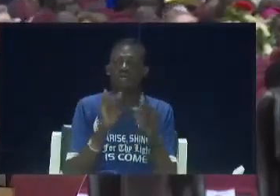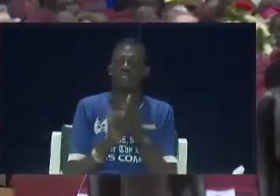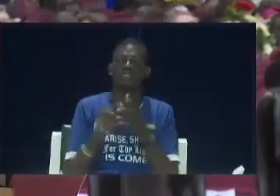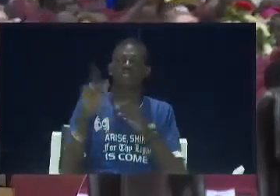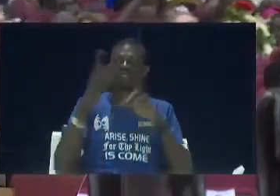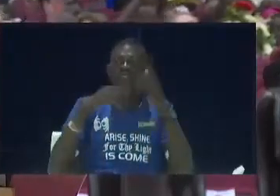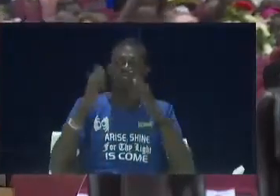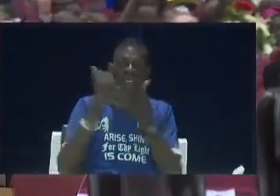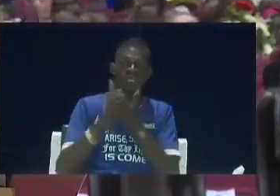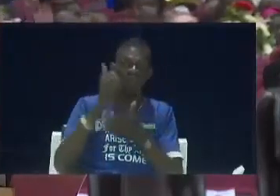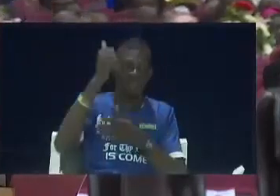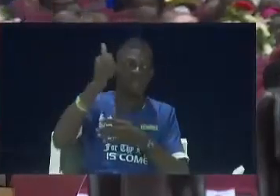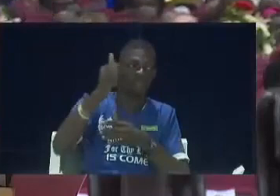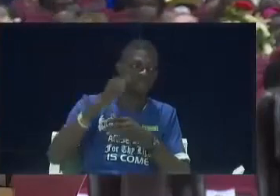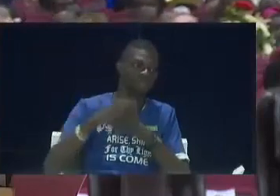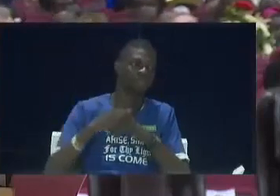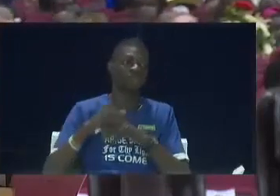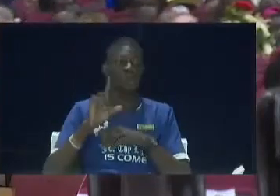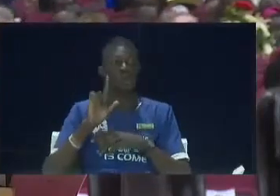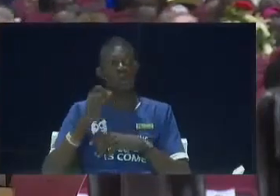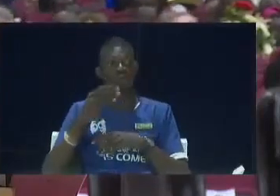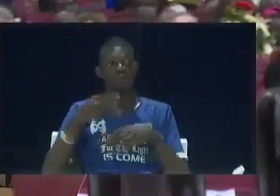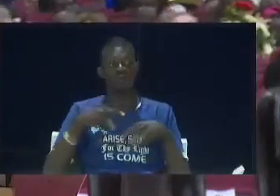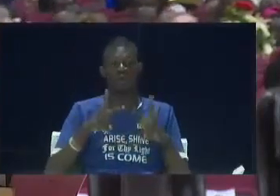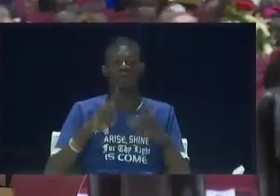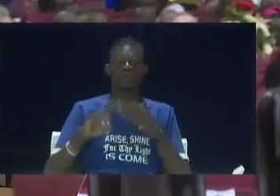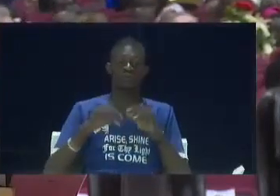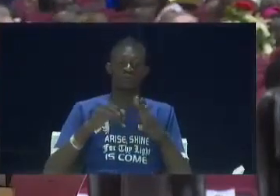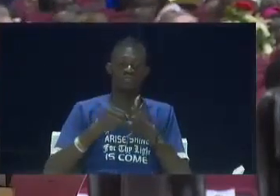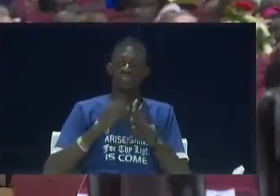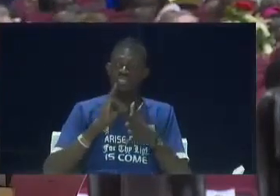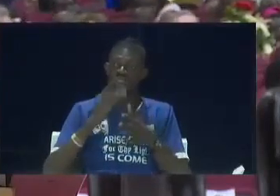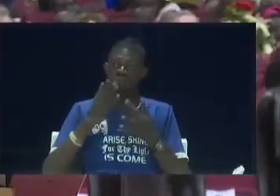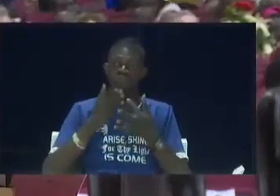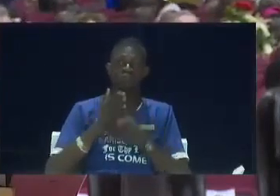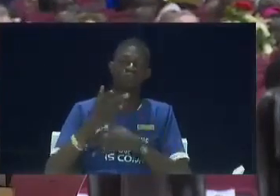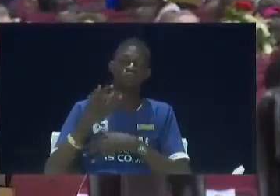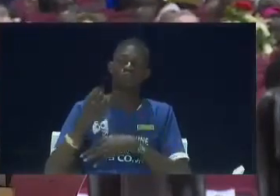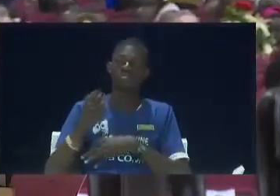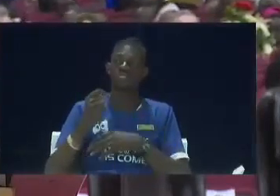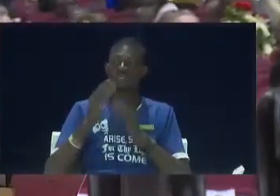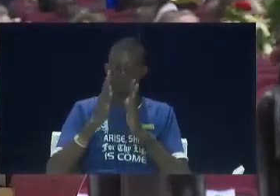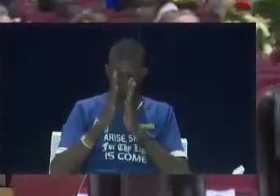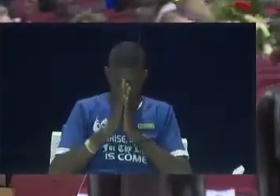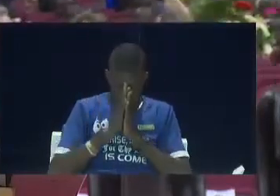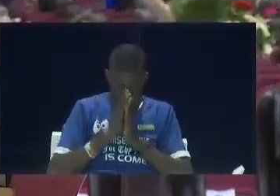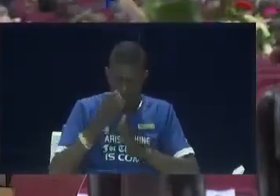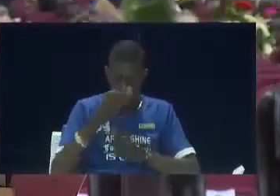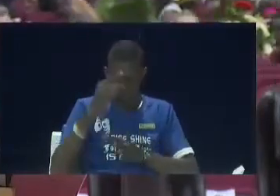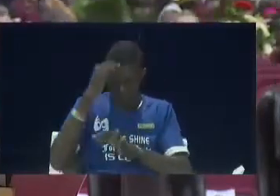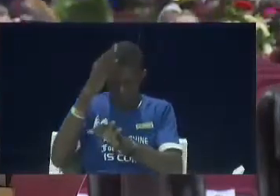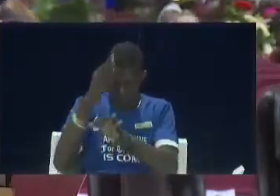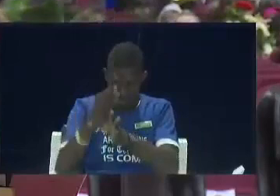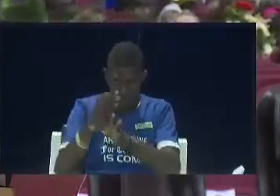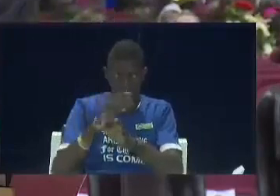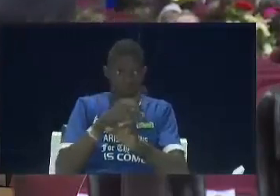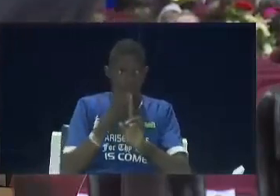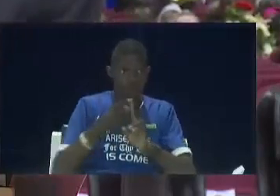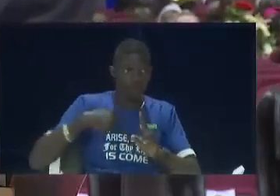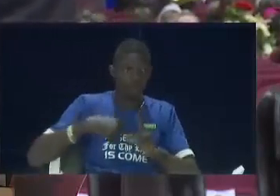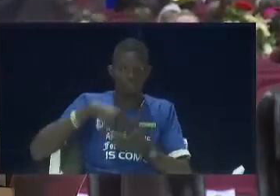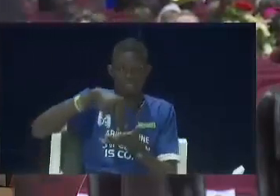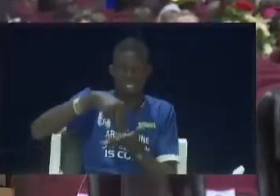Amen. One of the ways to do it is through the prayer of faith. When we stand